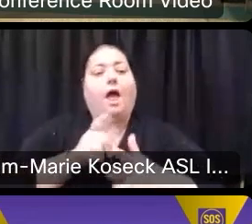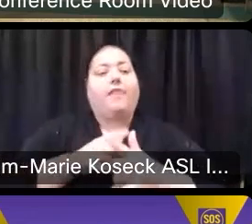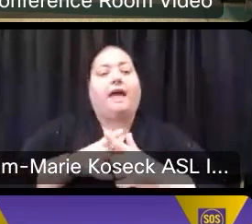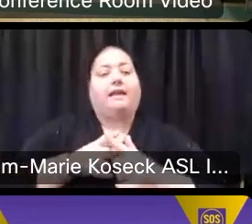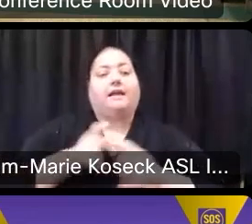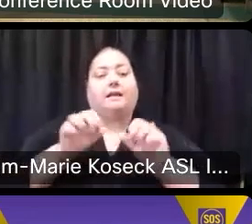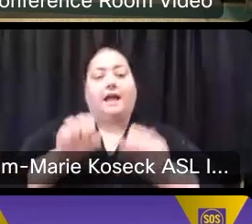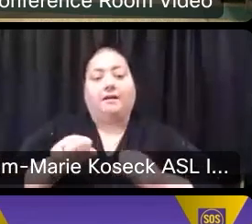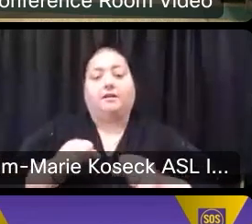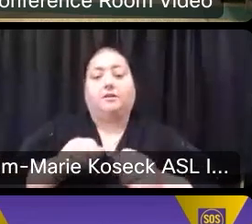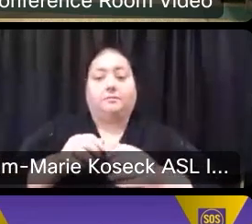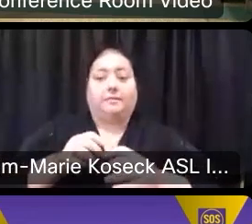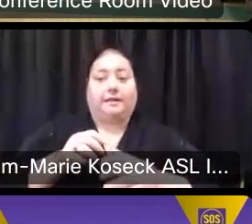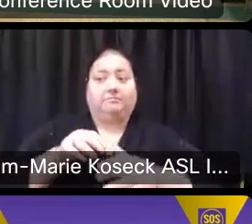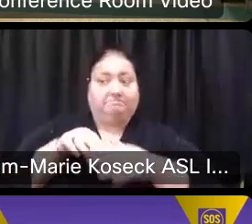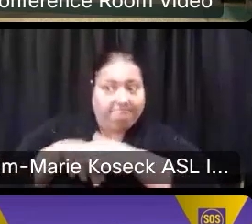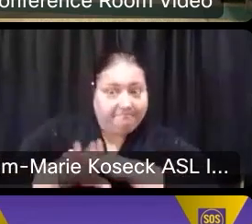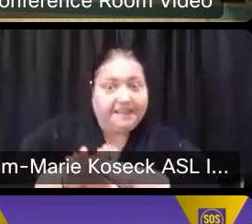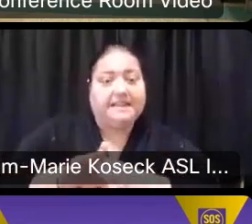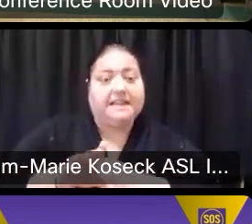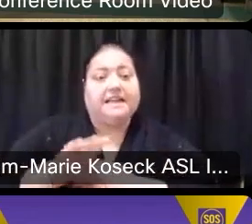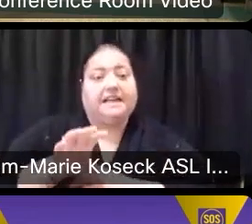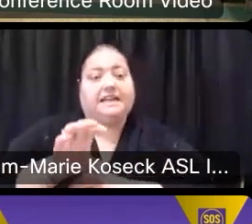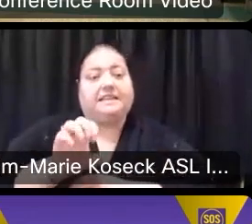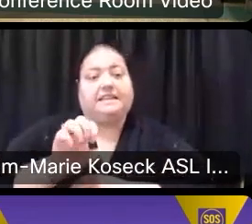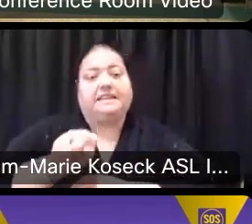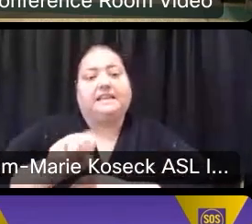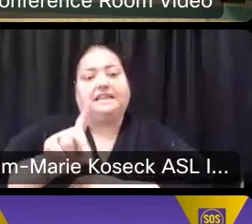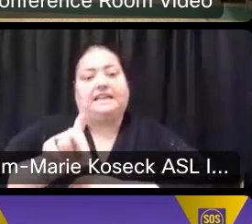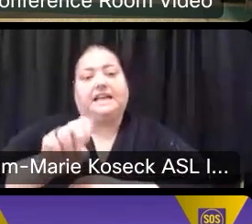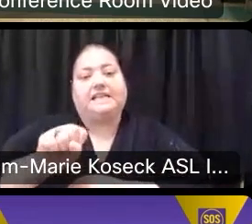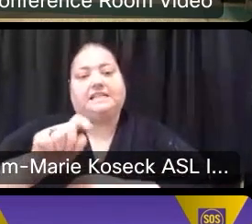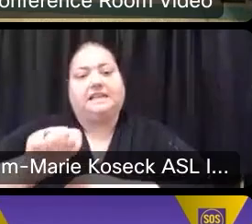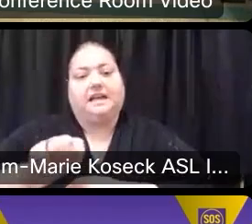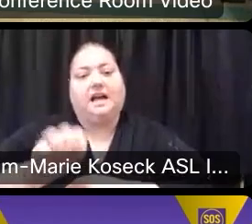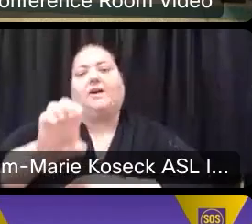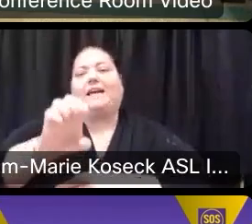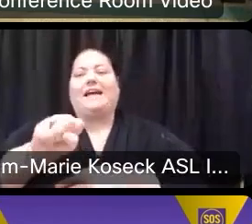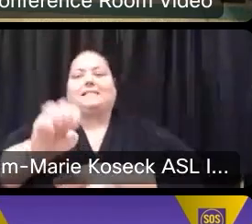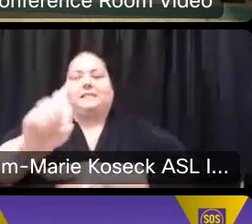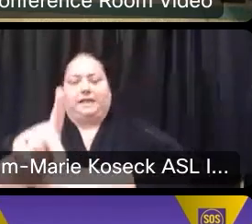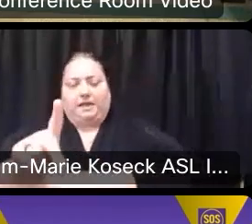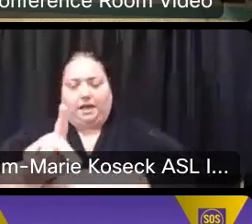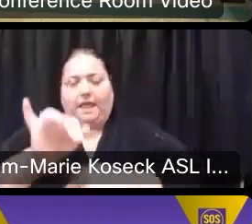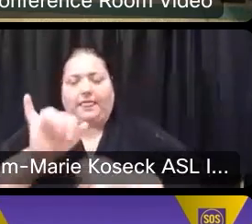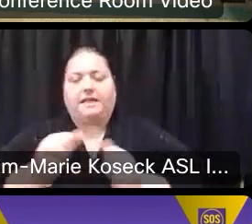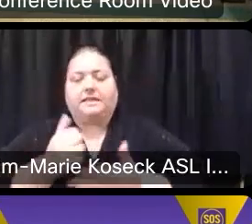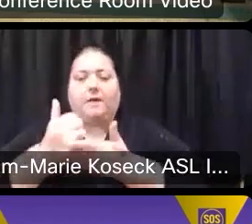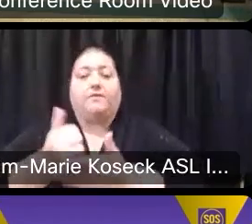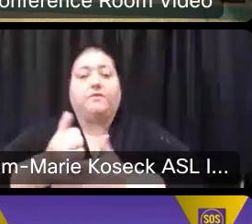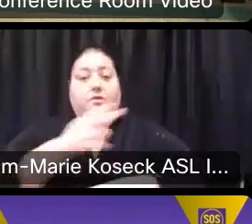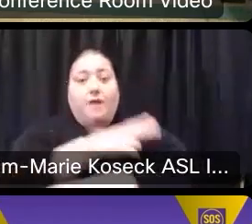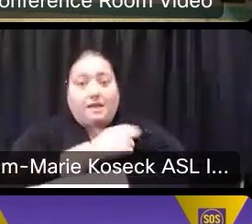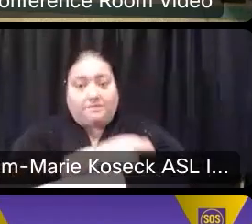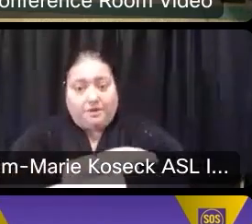order to be able to be admitted to the ESD, they have to be stable and no longer requiring hospital care. So this is helpful to the